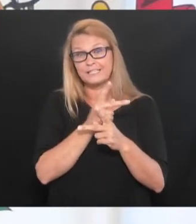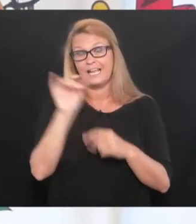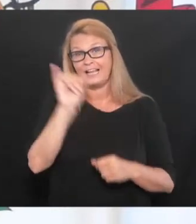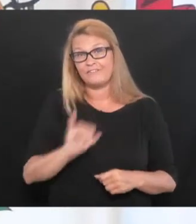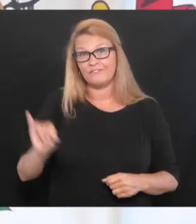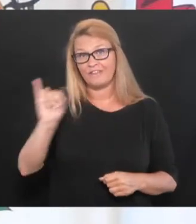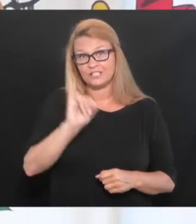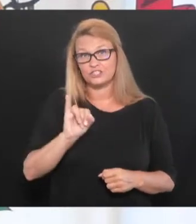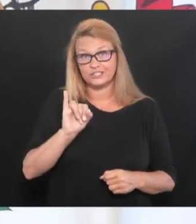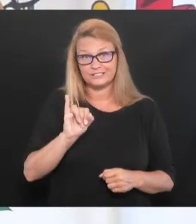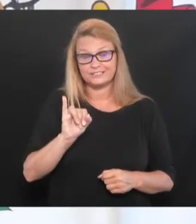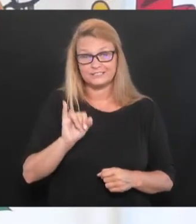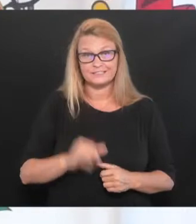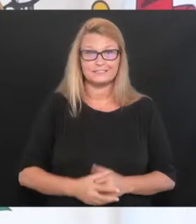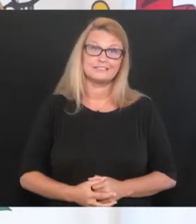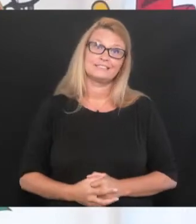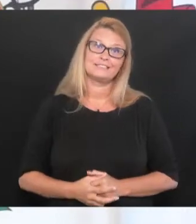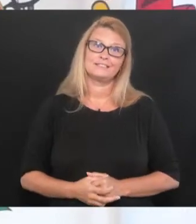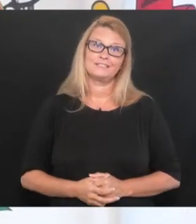the